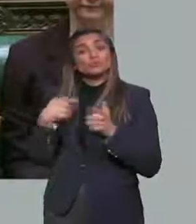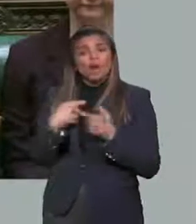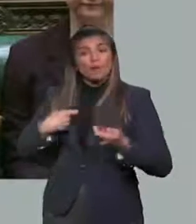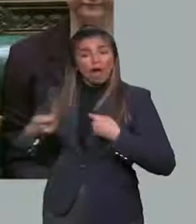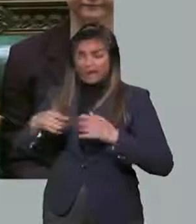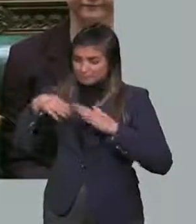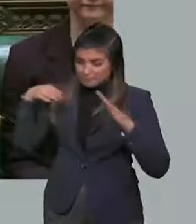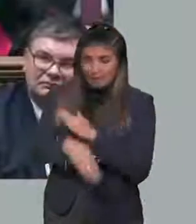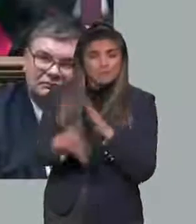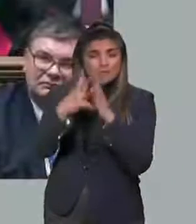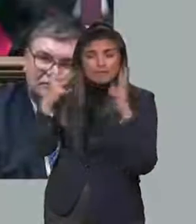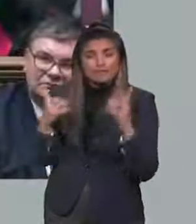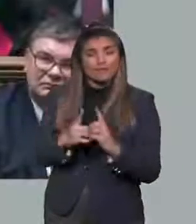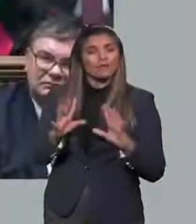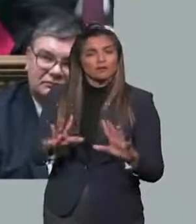also showed,